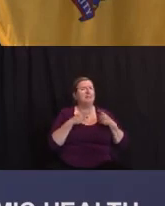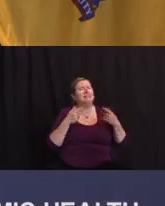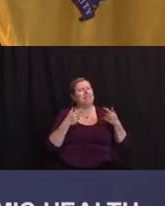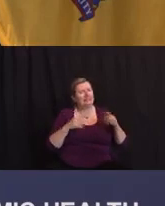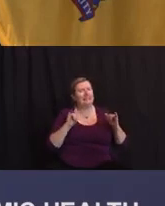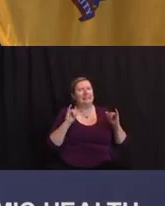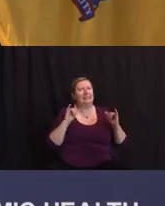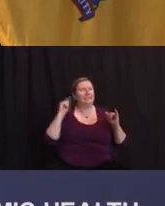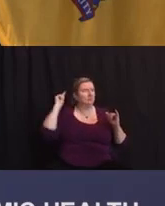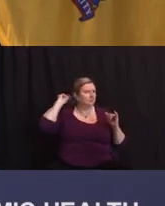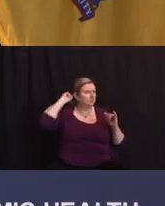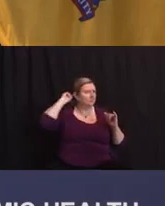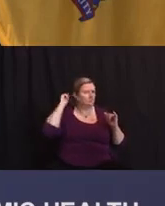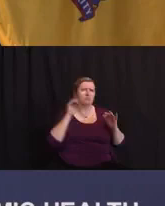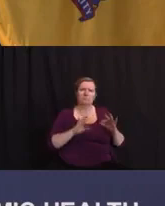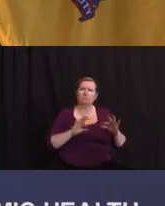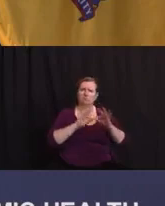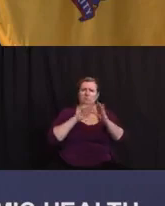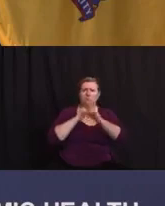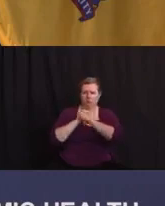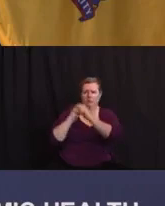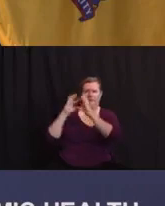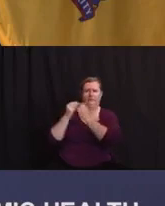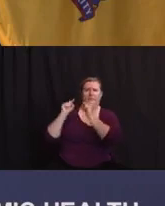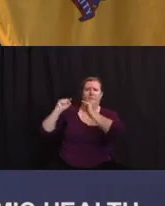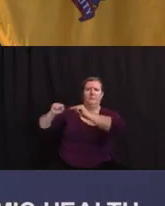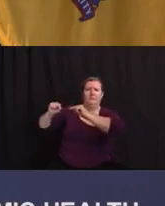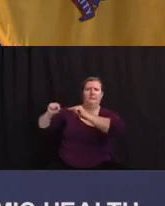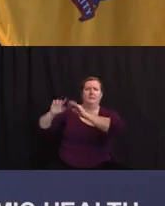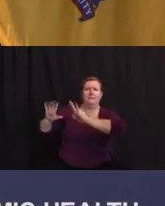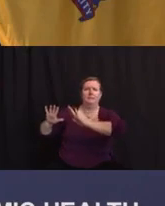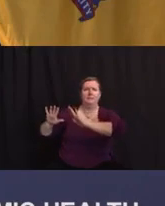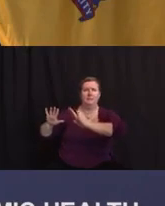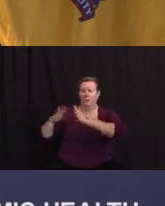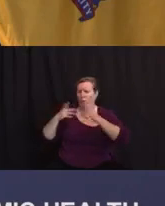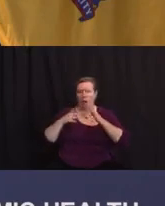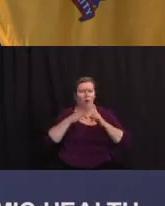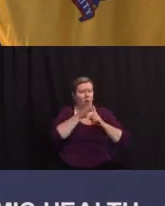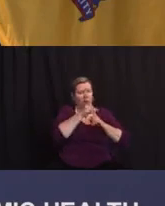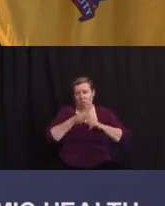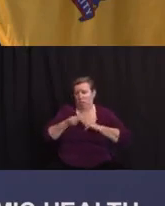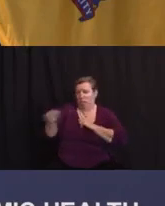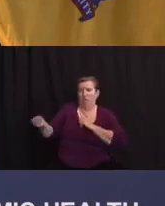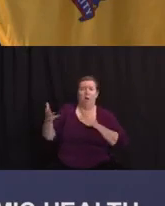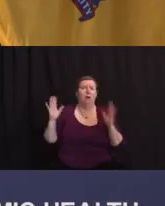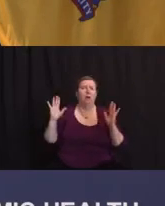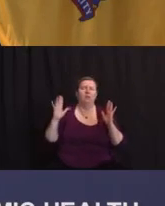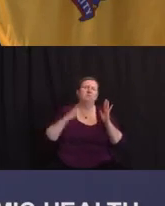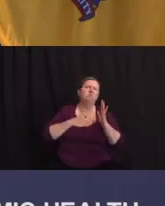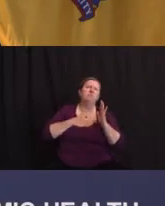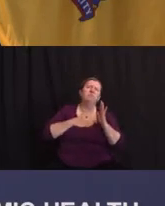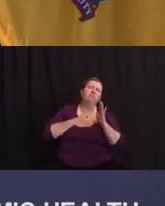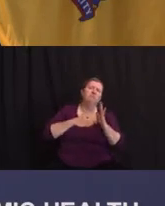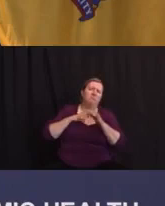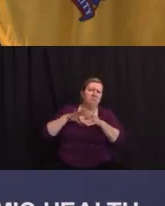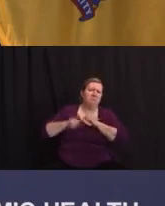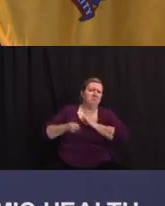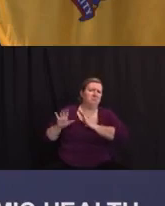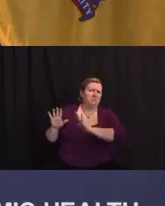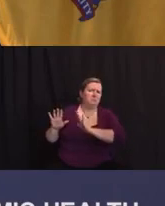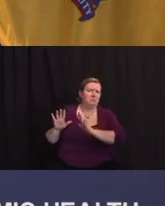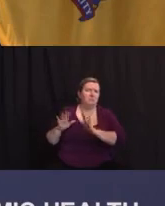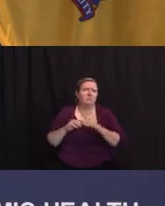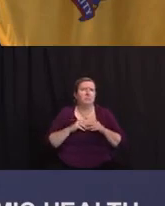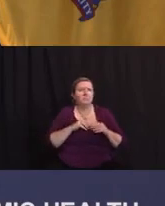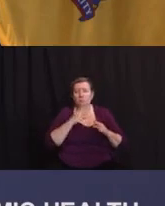back of her mind, she wants to make sure that she's not inadvertently getting it and transmitting it. And I think that's a legitimate